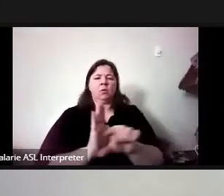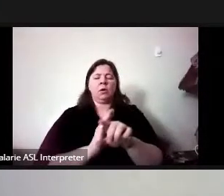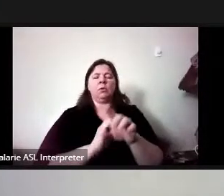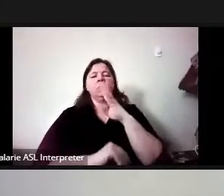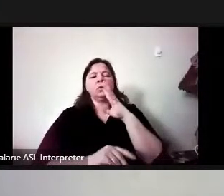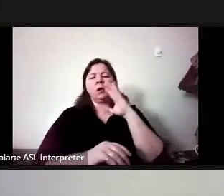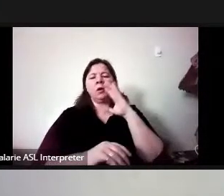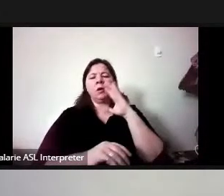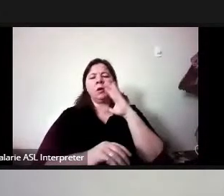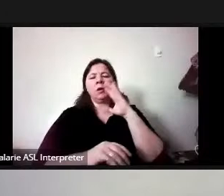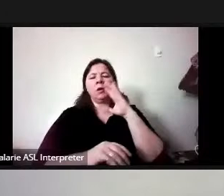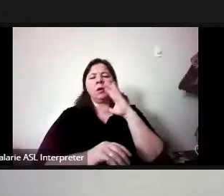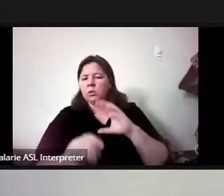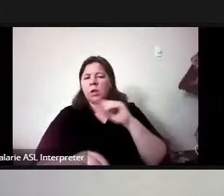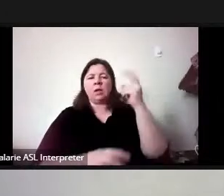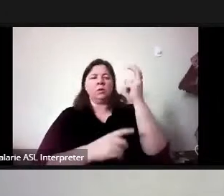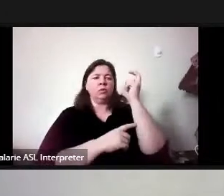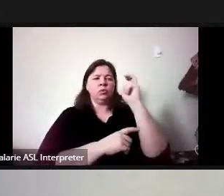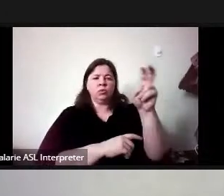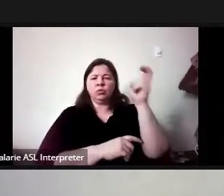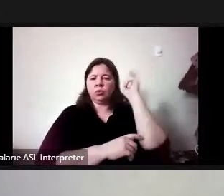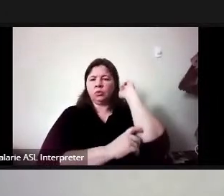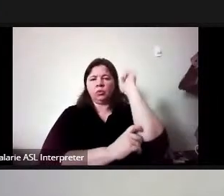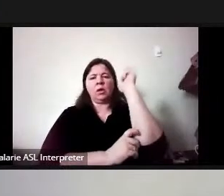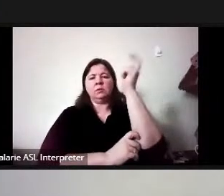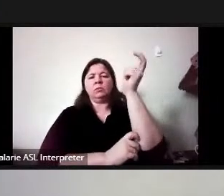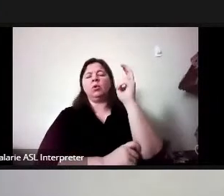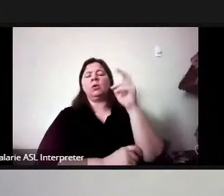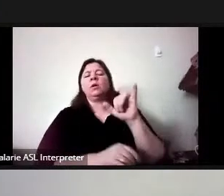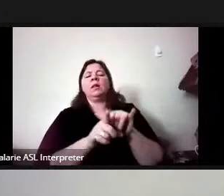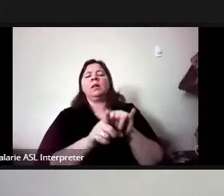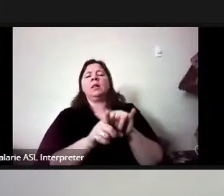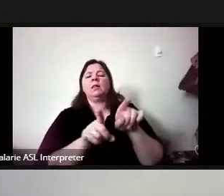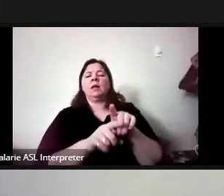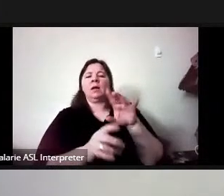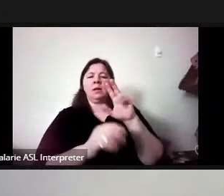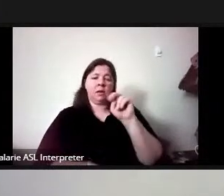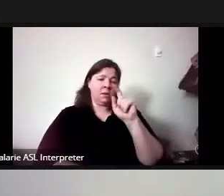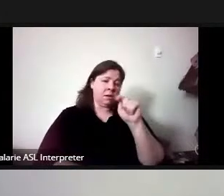and transport. Were you ever in a network marketing business?